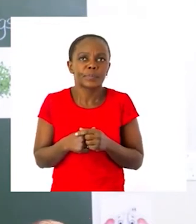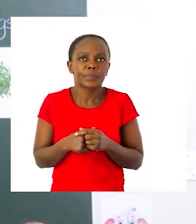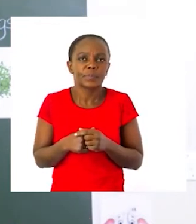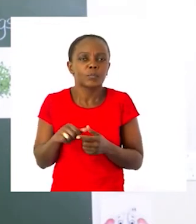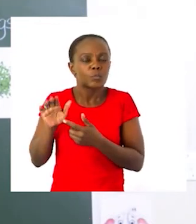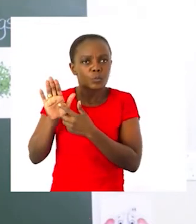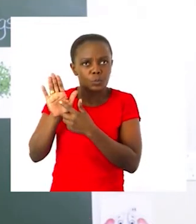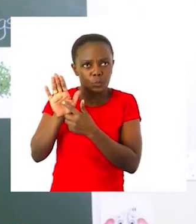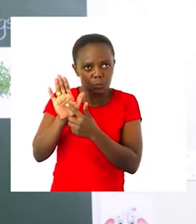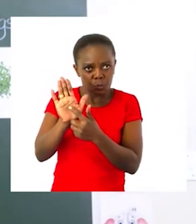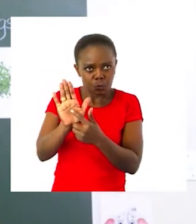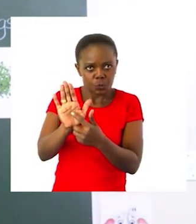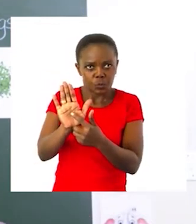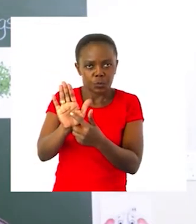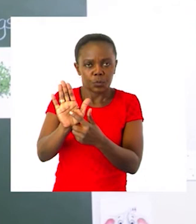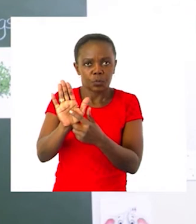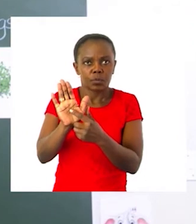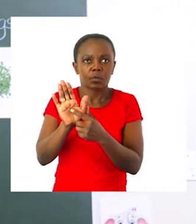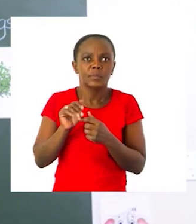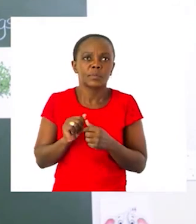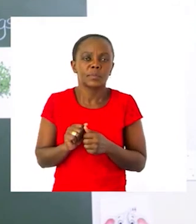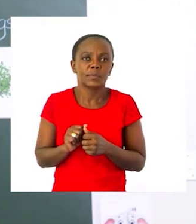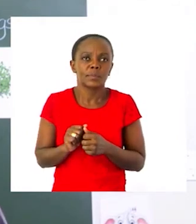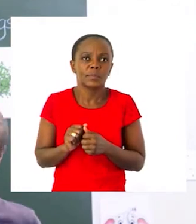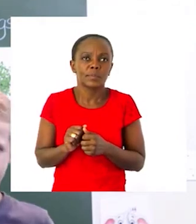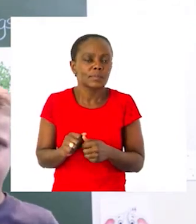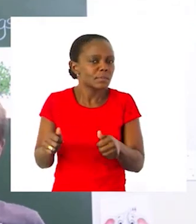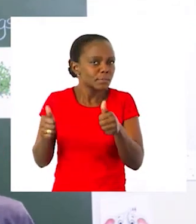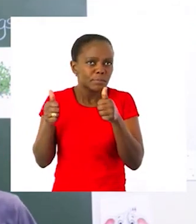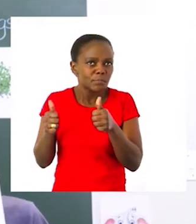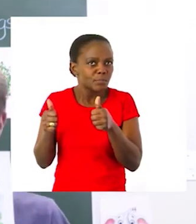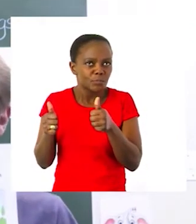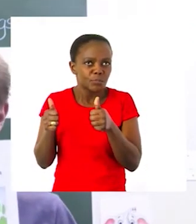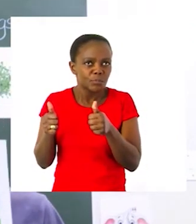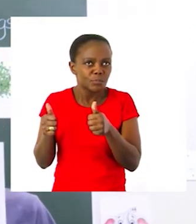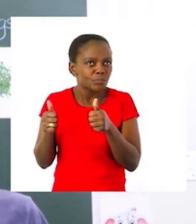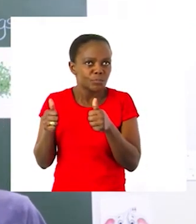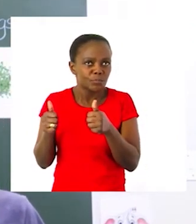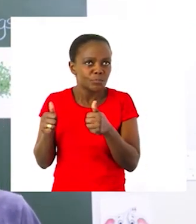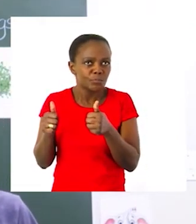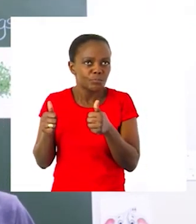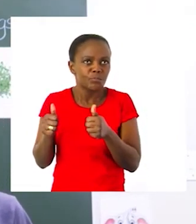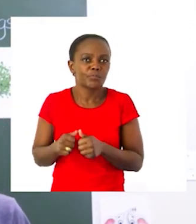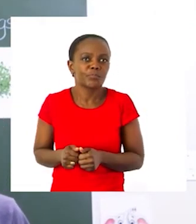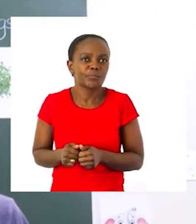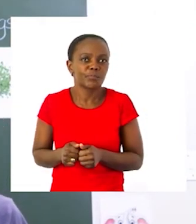He will show you what he has done. He did a very good job.